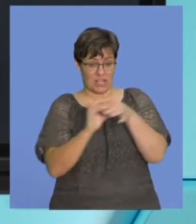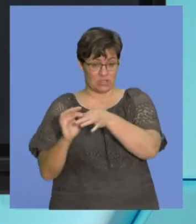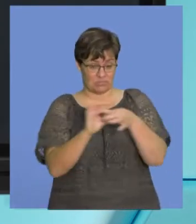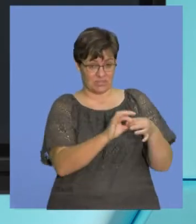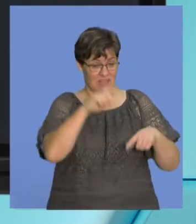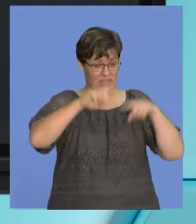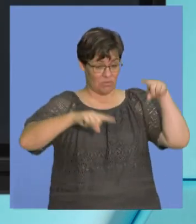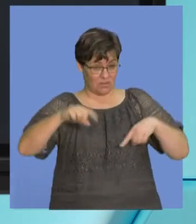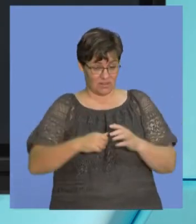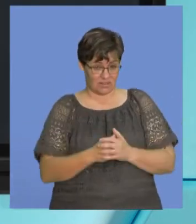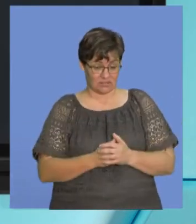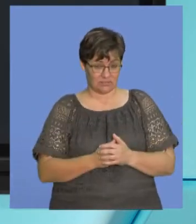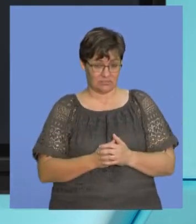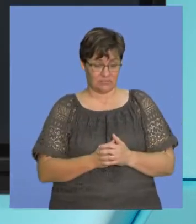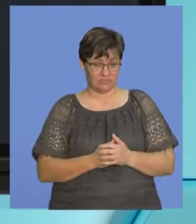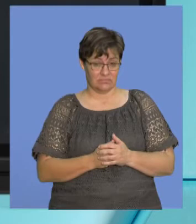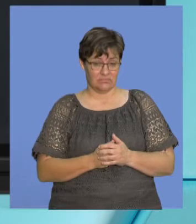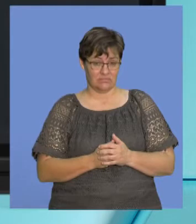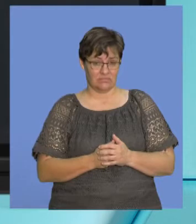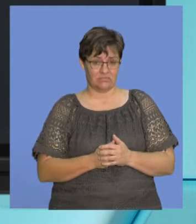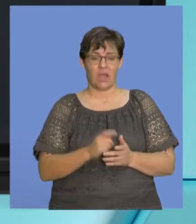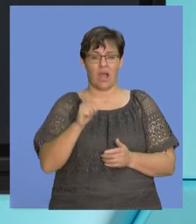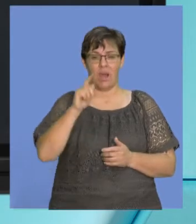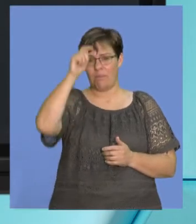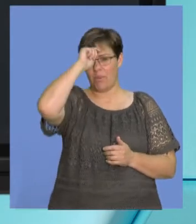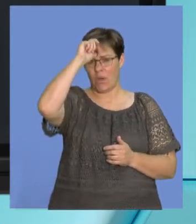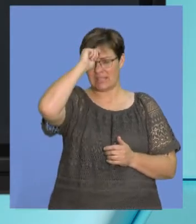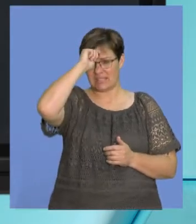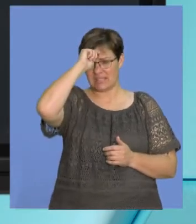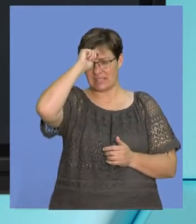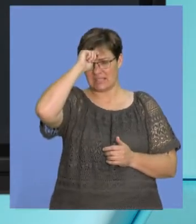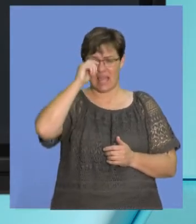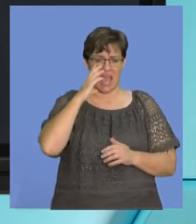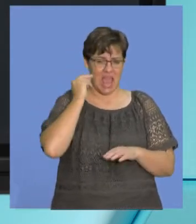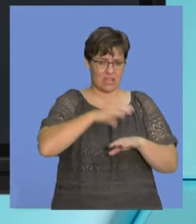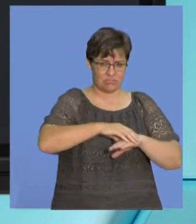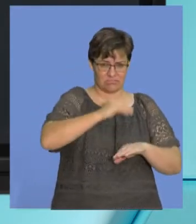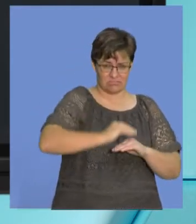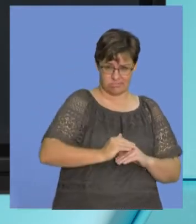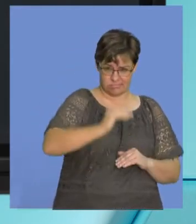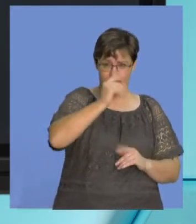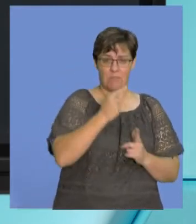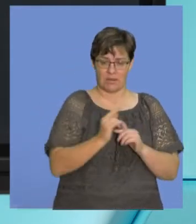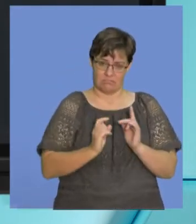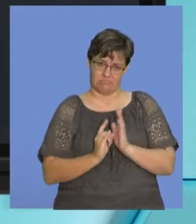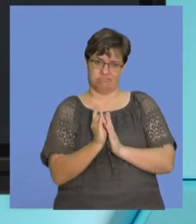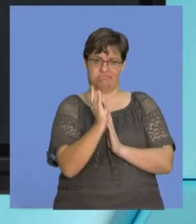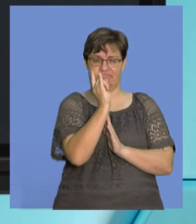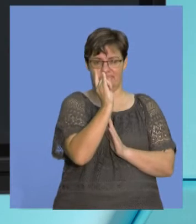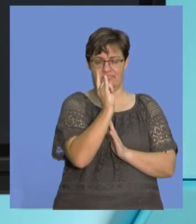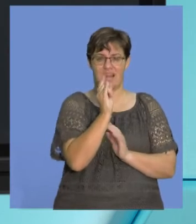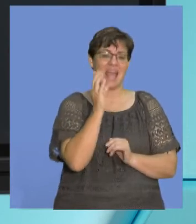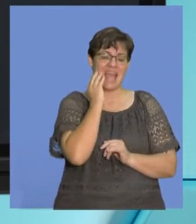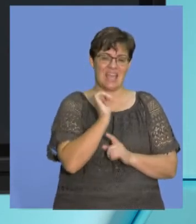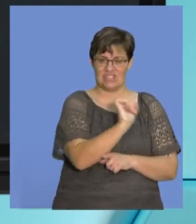variables. So as boys age, their height increases. There is a correlationship